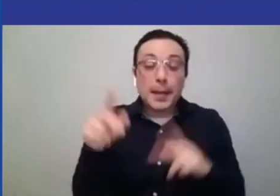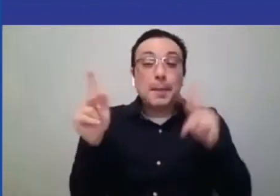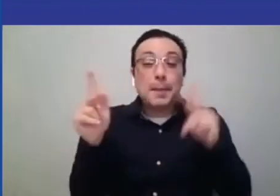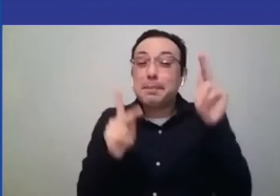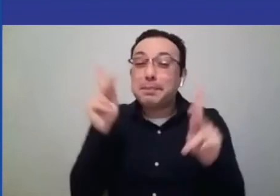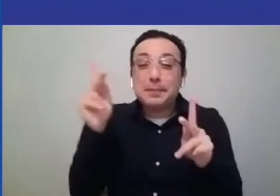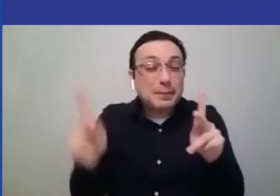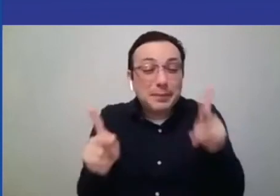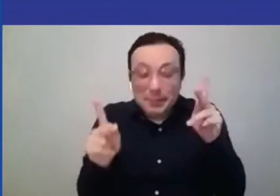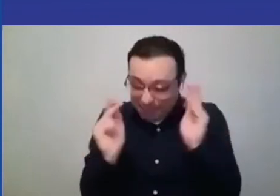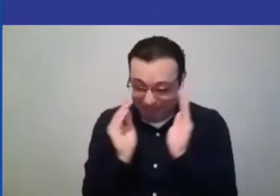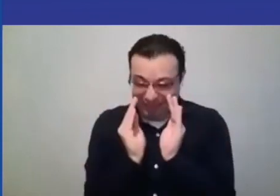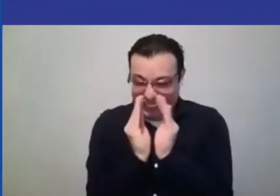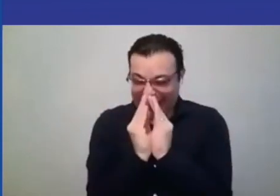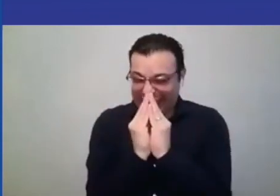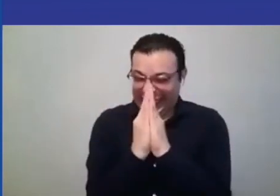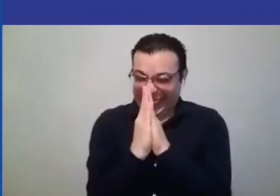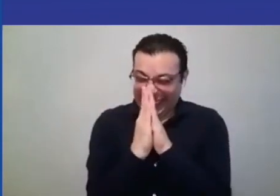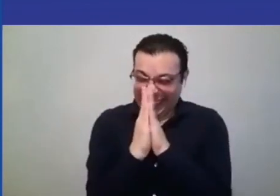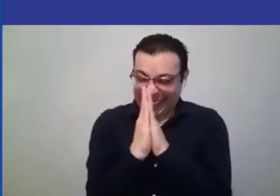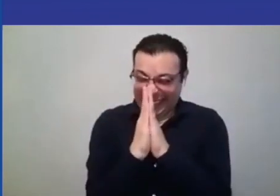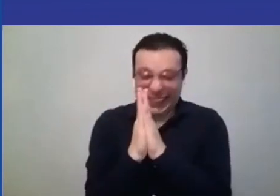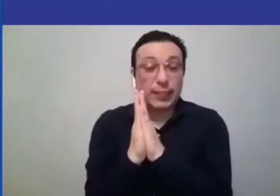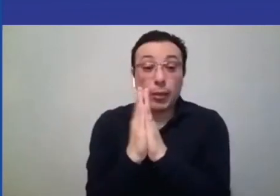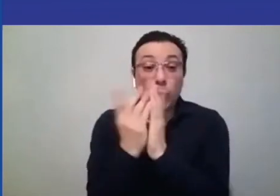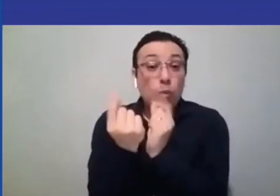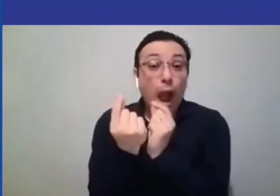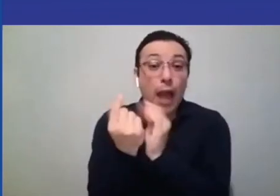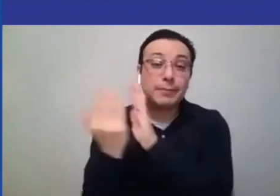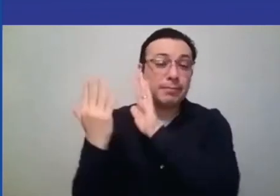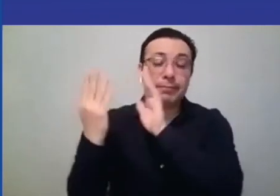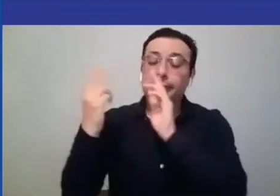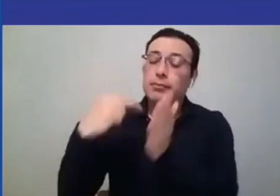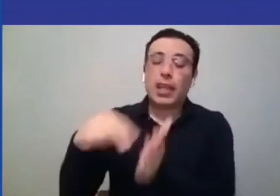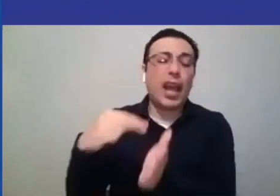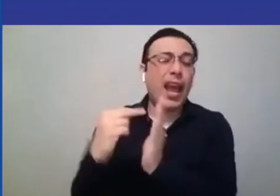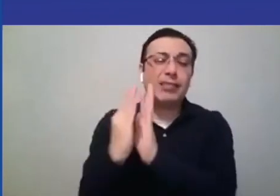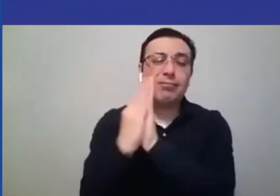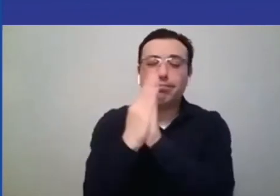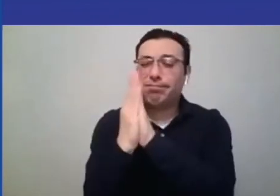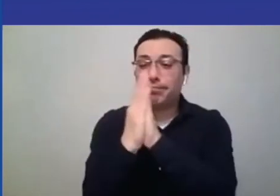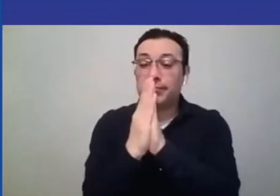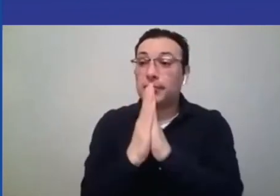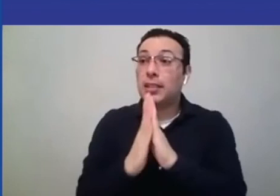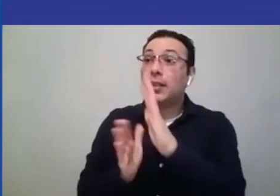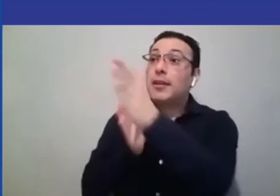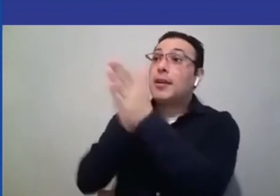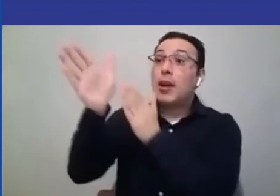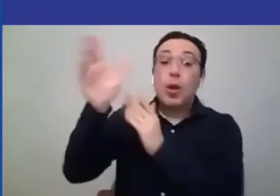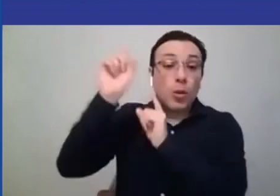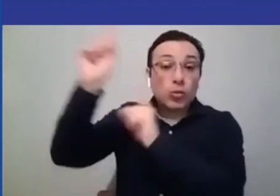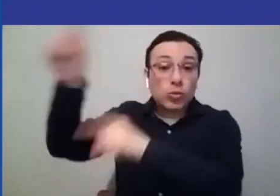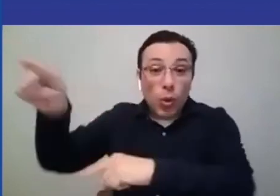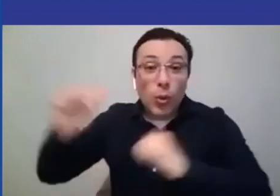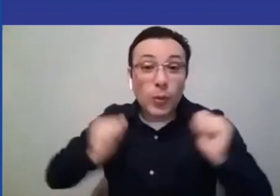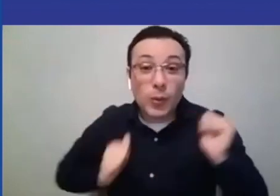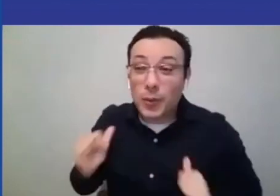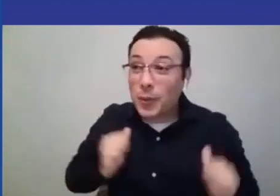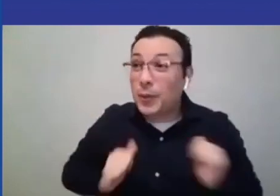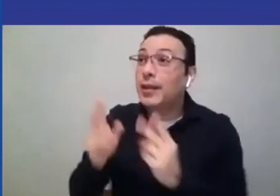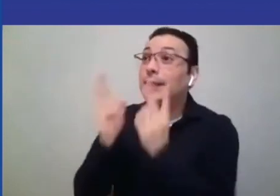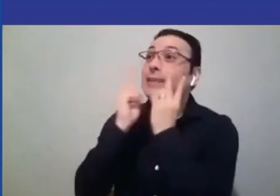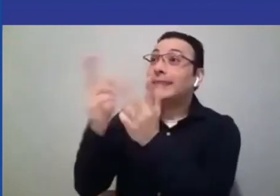inside. A raging house party where every inch of the house is filled with people and we're dancing